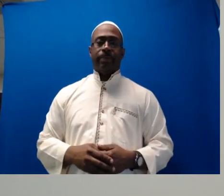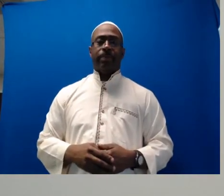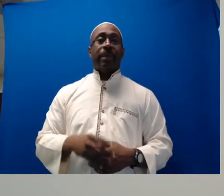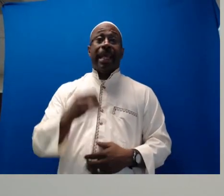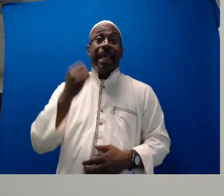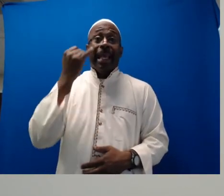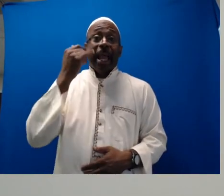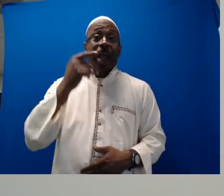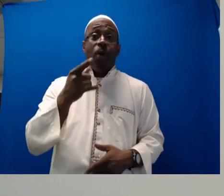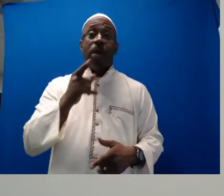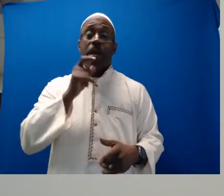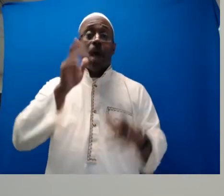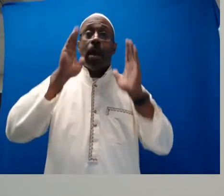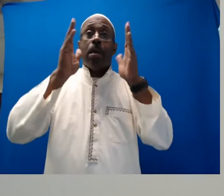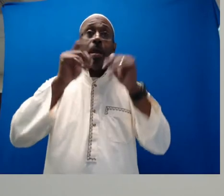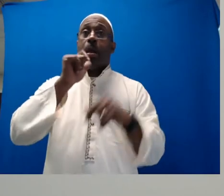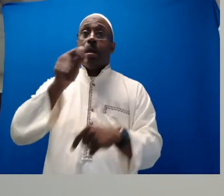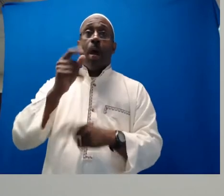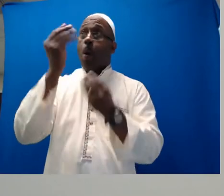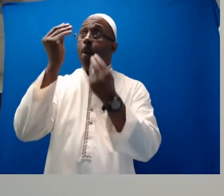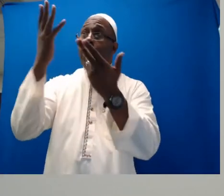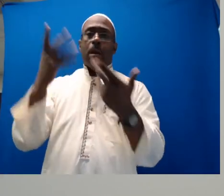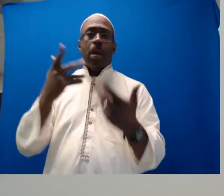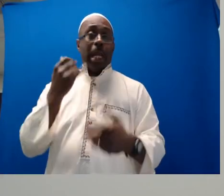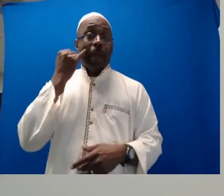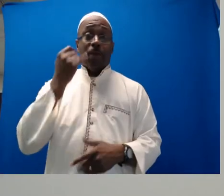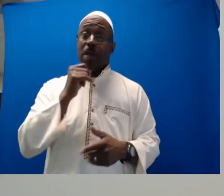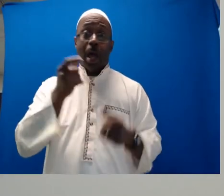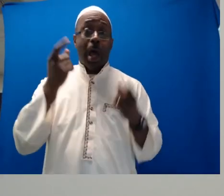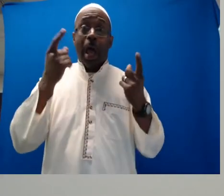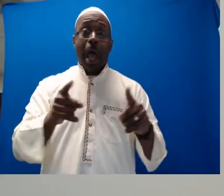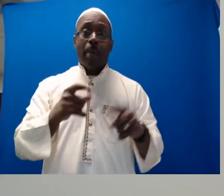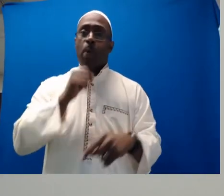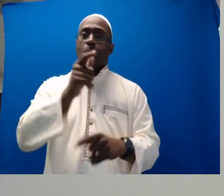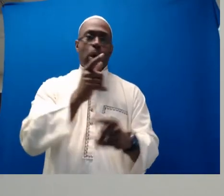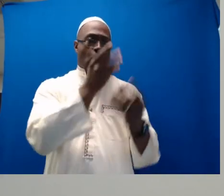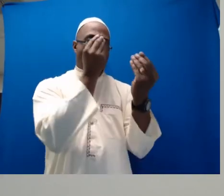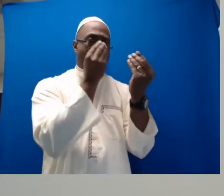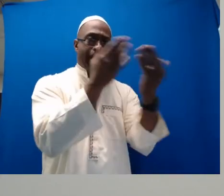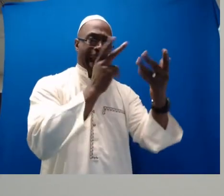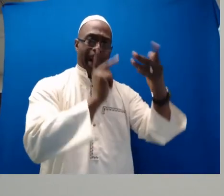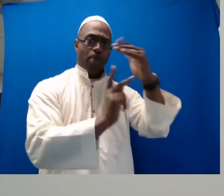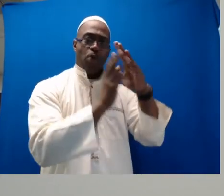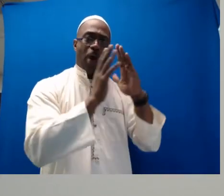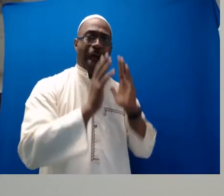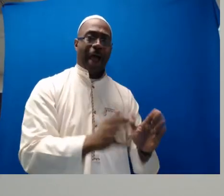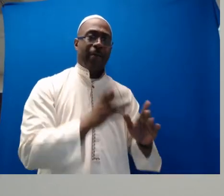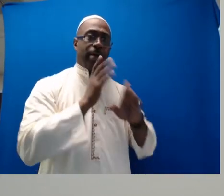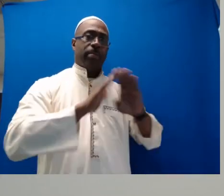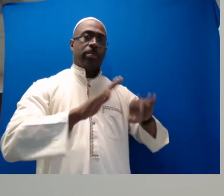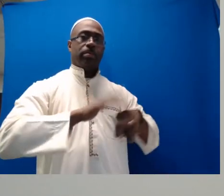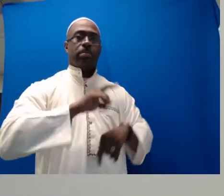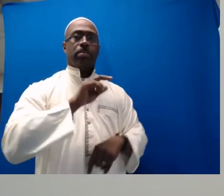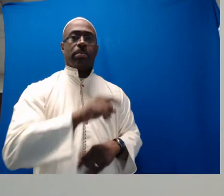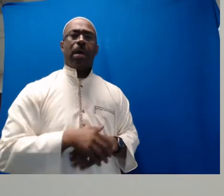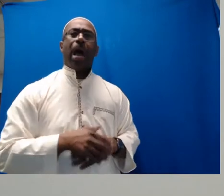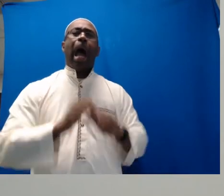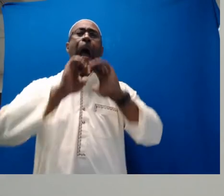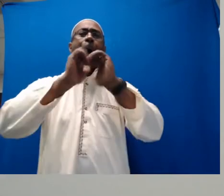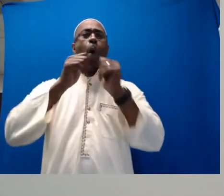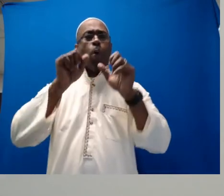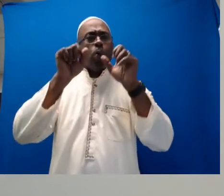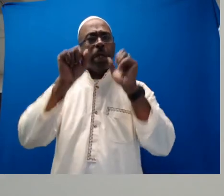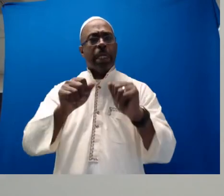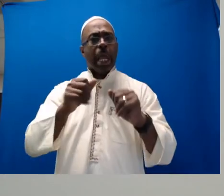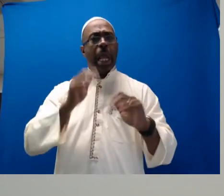What if we don't hear and obey Allah Rabbul Alameen, and we don't hear and we don't obey His Prophet Sallallahu Alaihi Wasallam? How could we